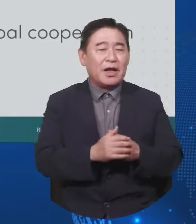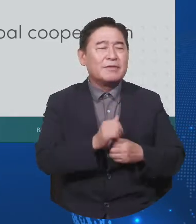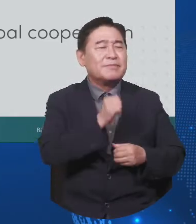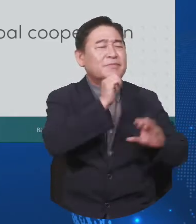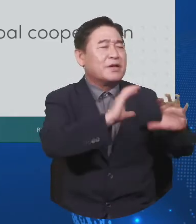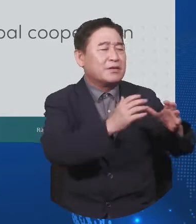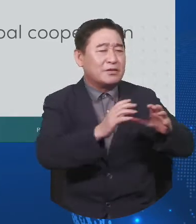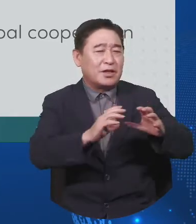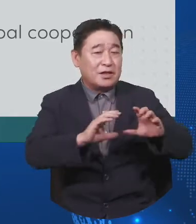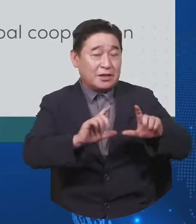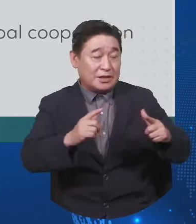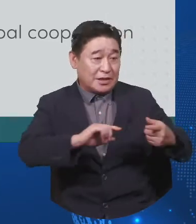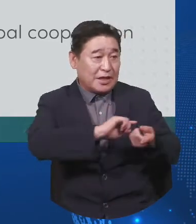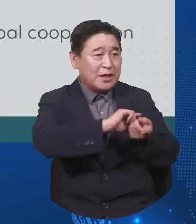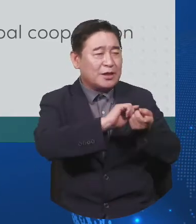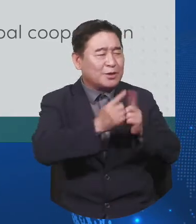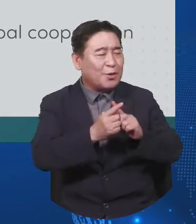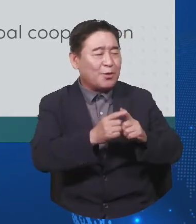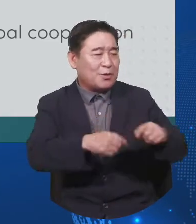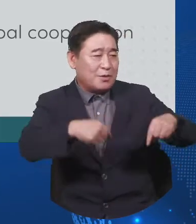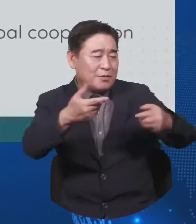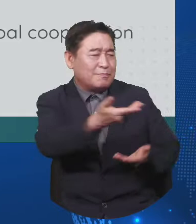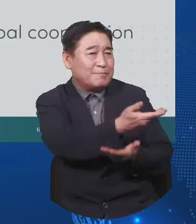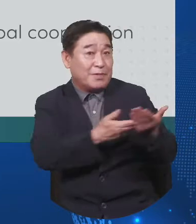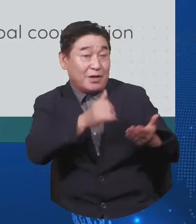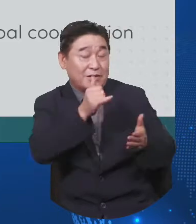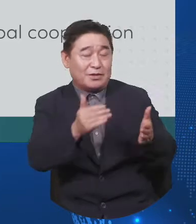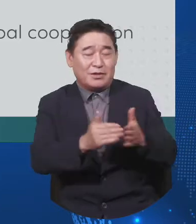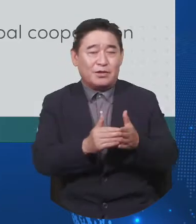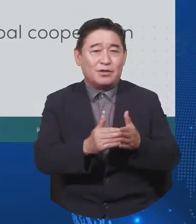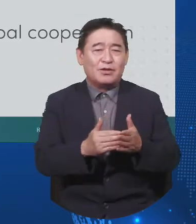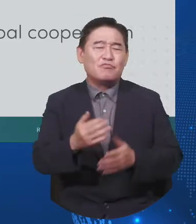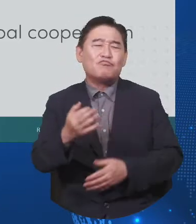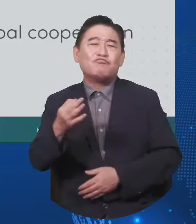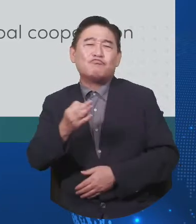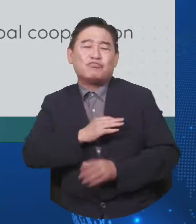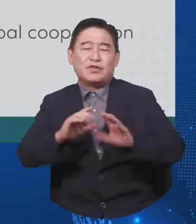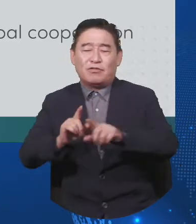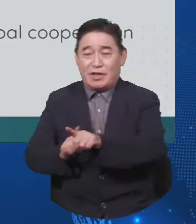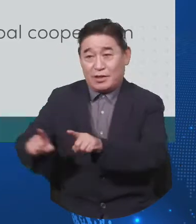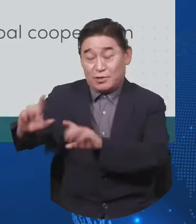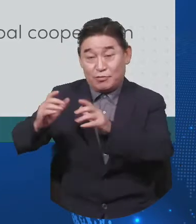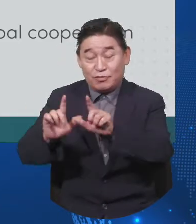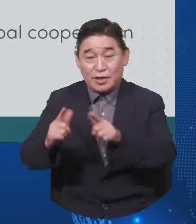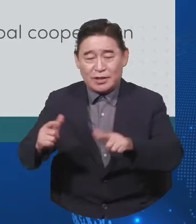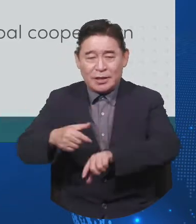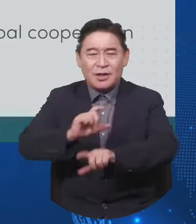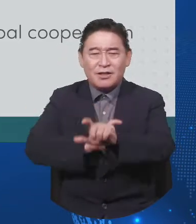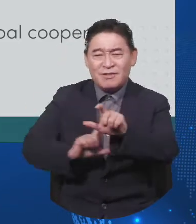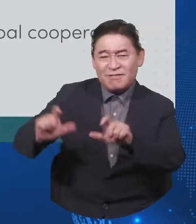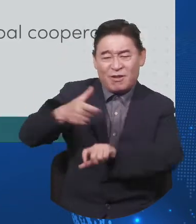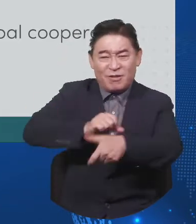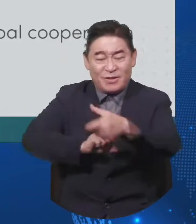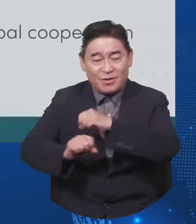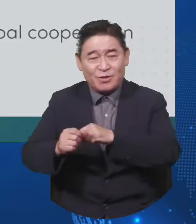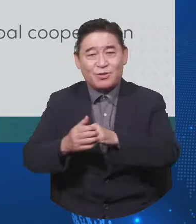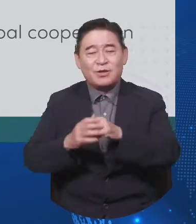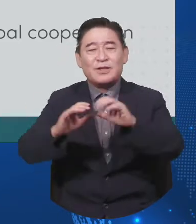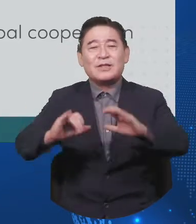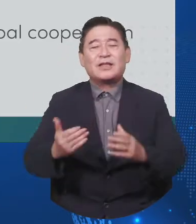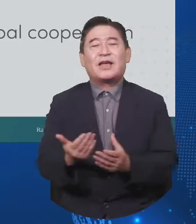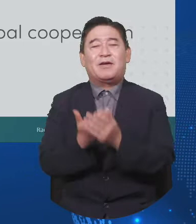challenge to the failure of richer countries to do more to overcome inequalities and support global development